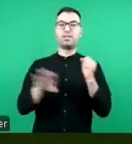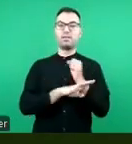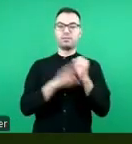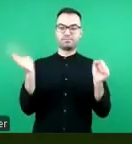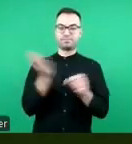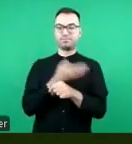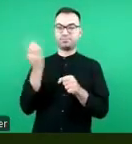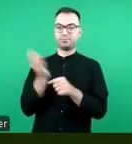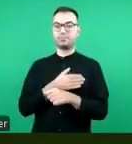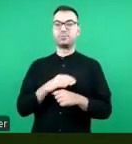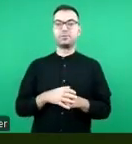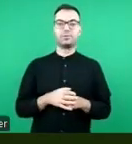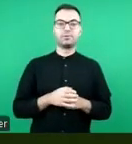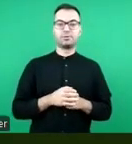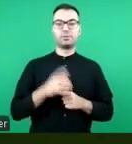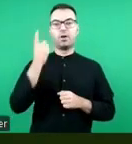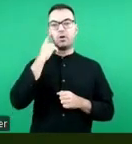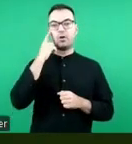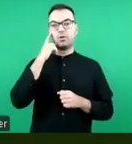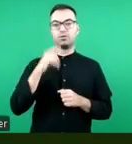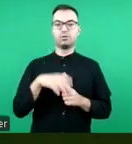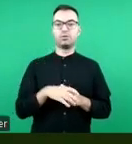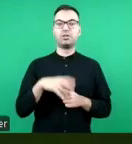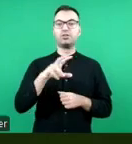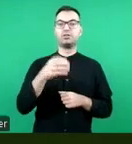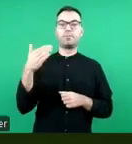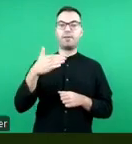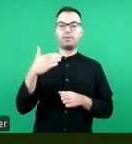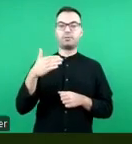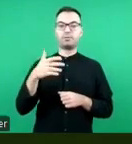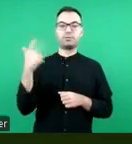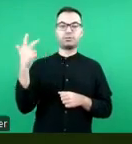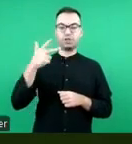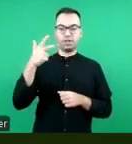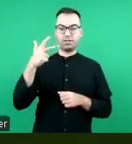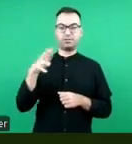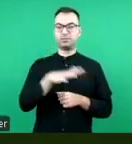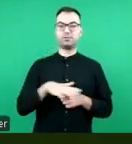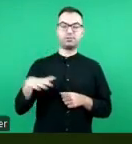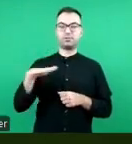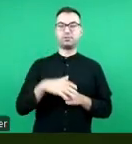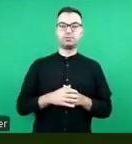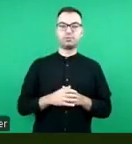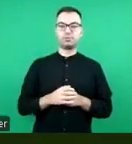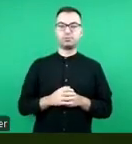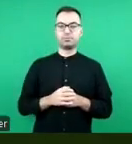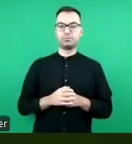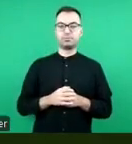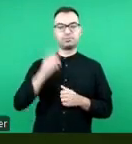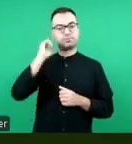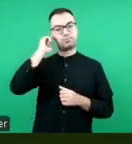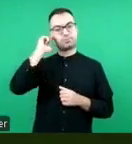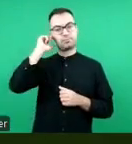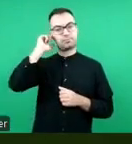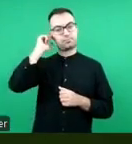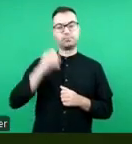happening is that from around 300 cubic meters of dead wood, you decrease around to